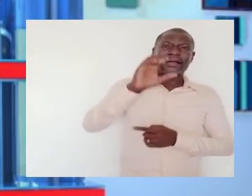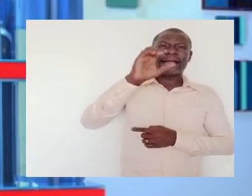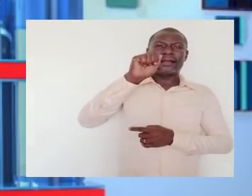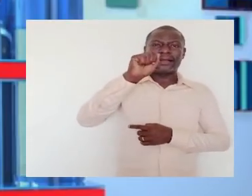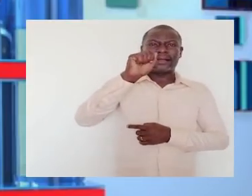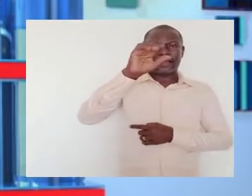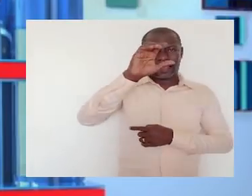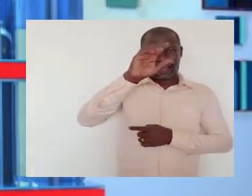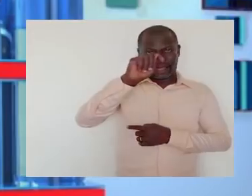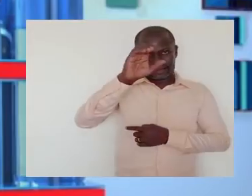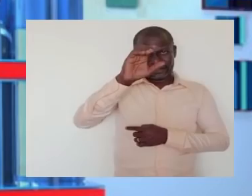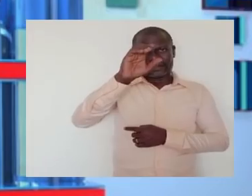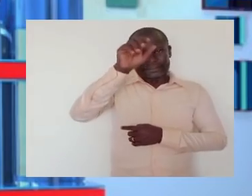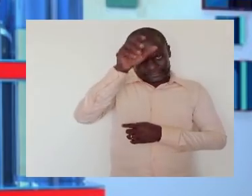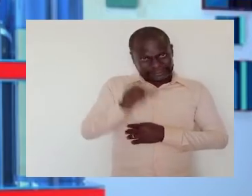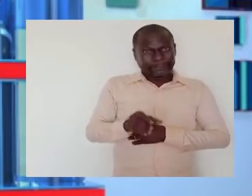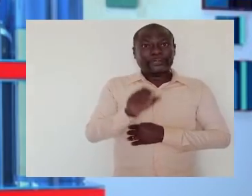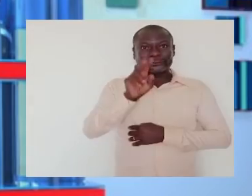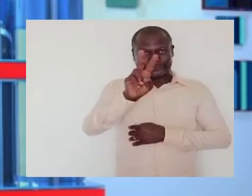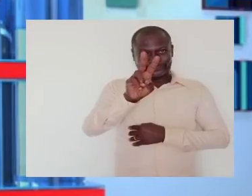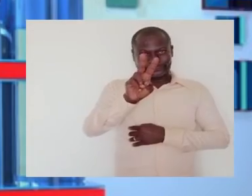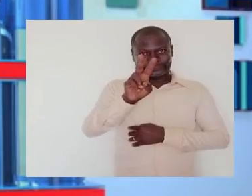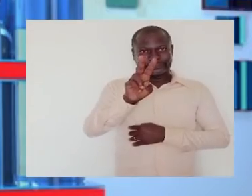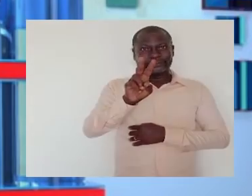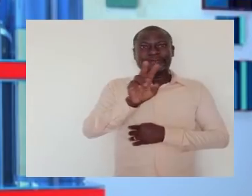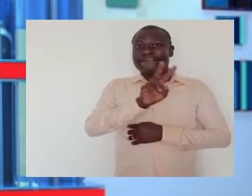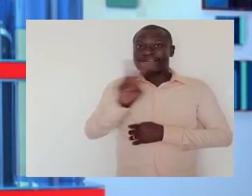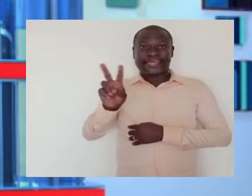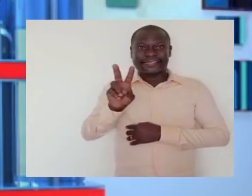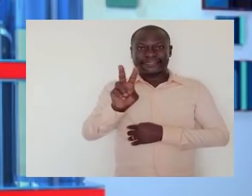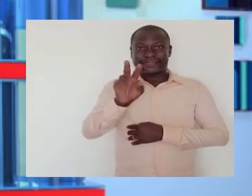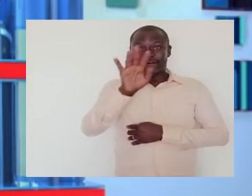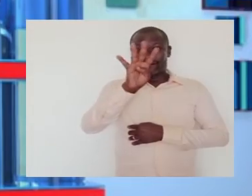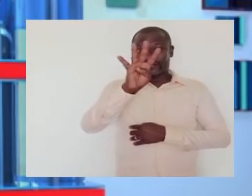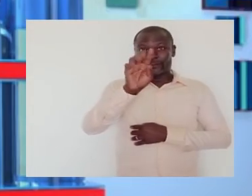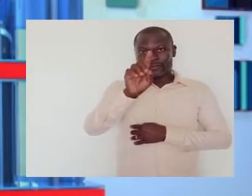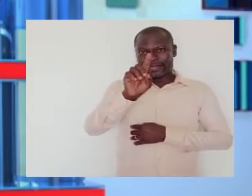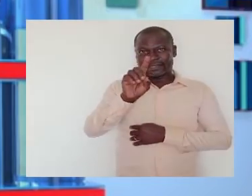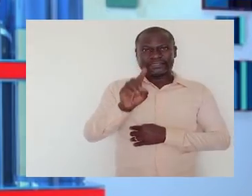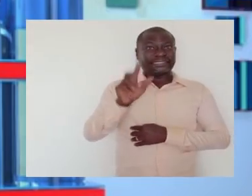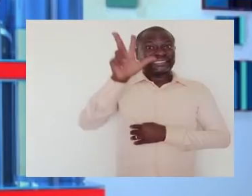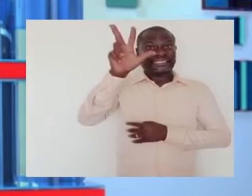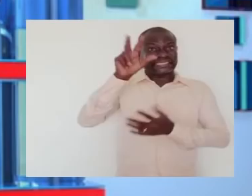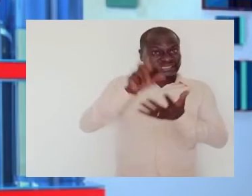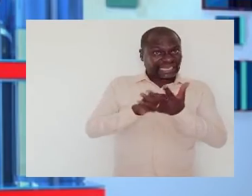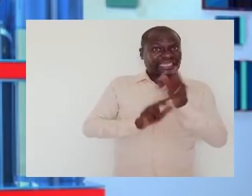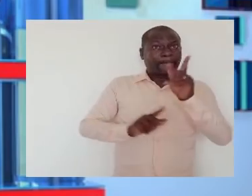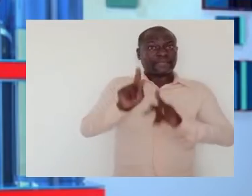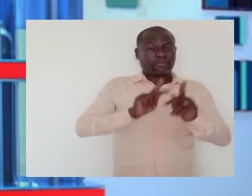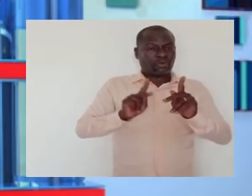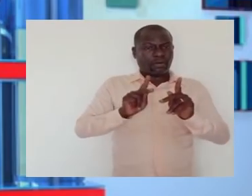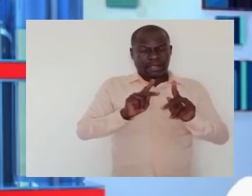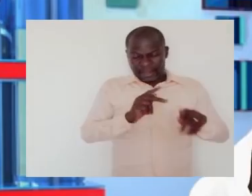verse 41 no oka kire ye se on the day of Pentecost no about 3000 souls